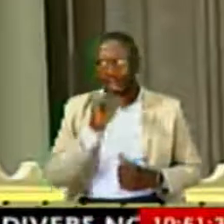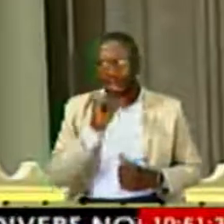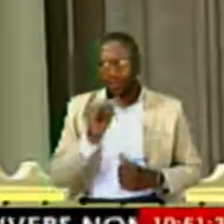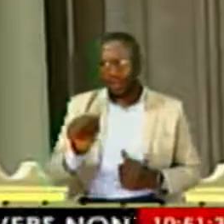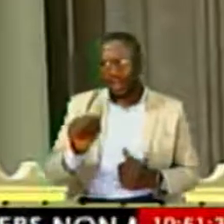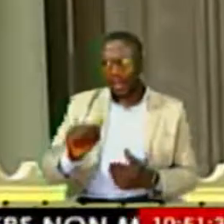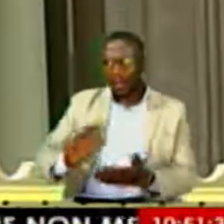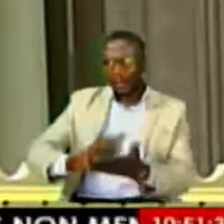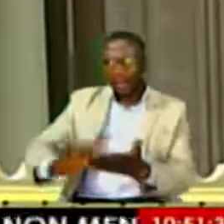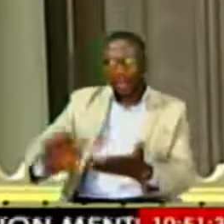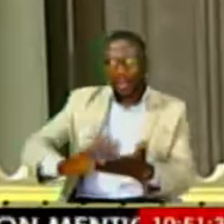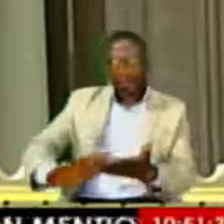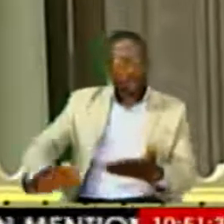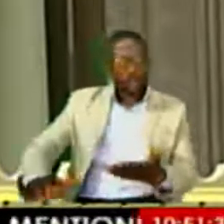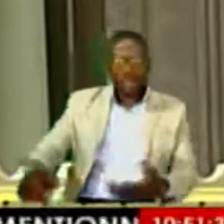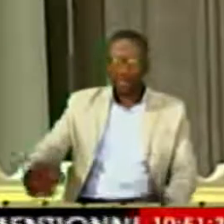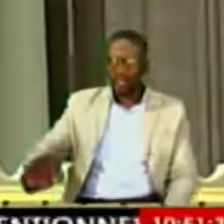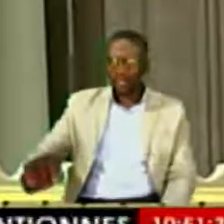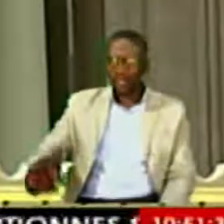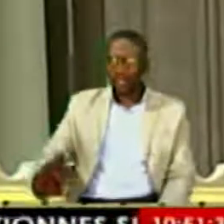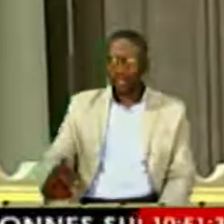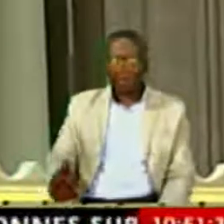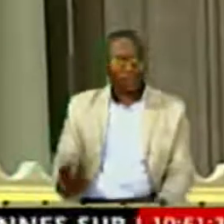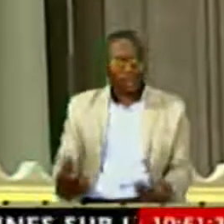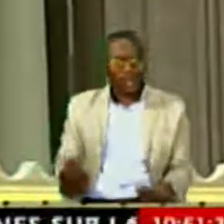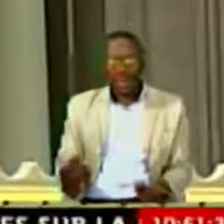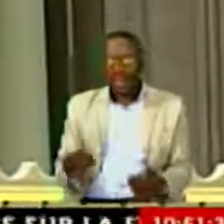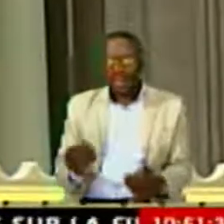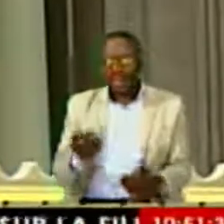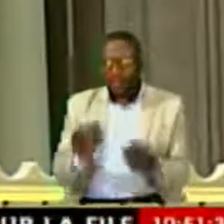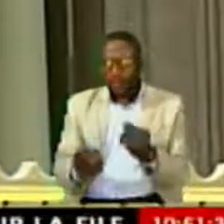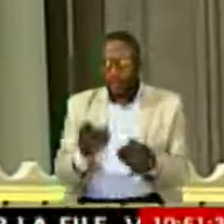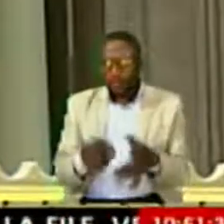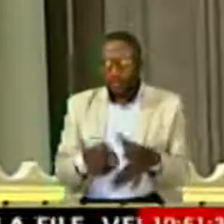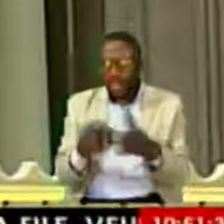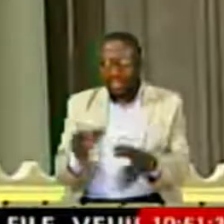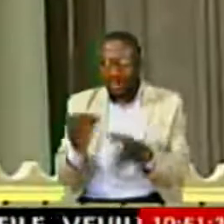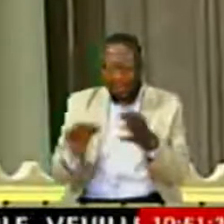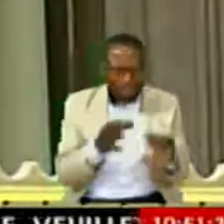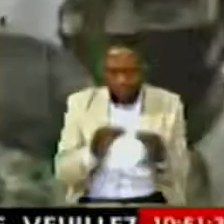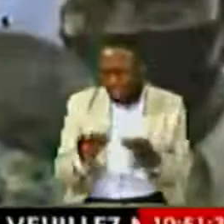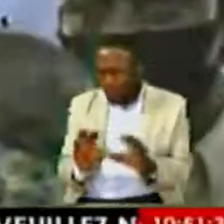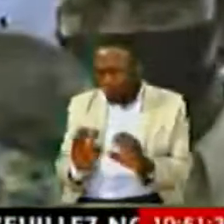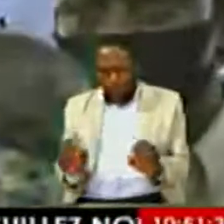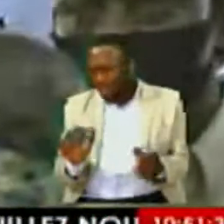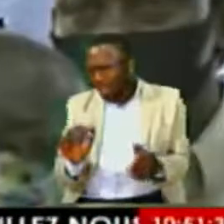They don't have any excuse. You wait, you have excuses.